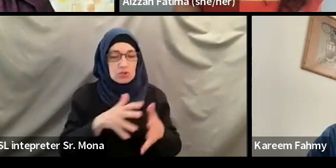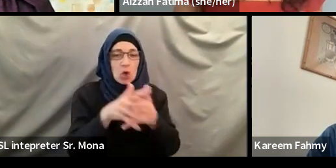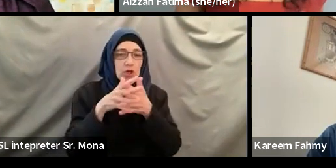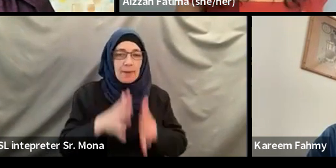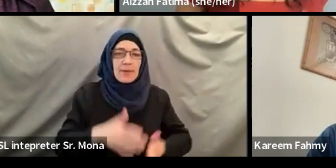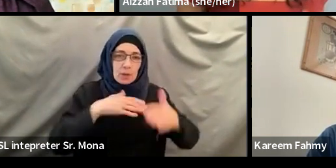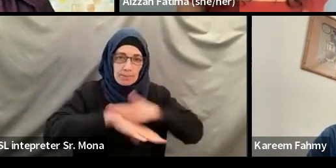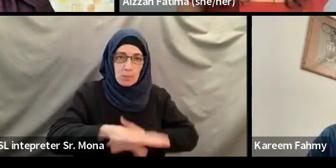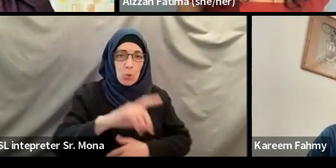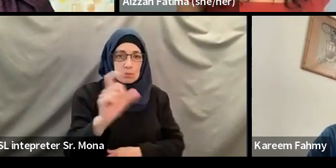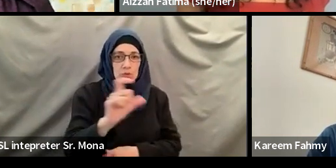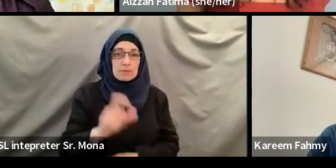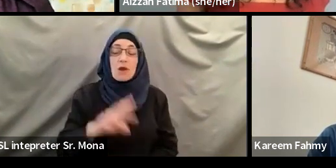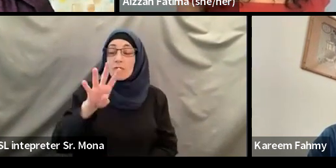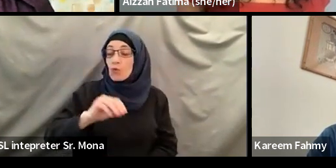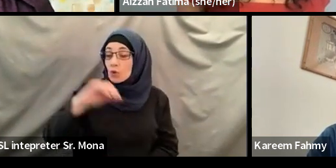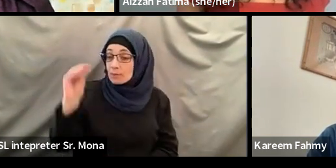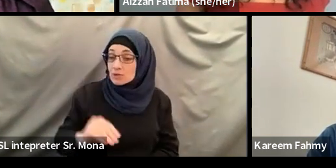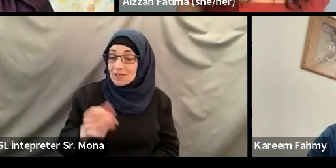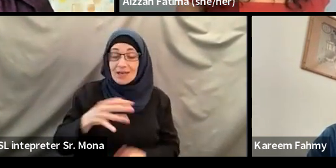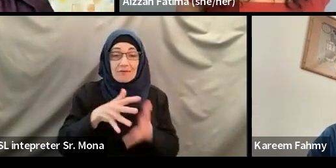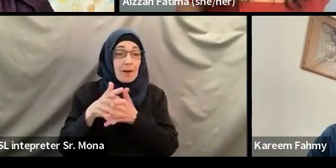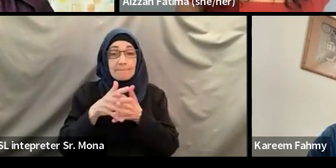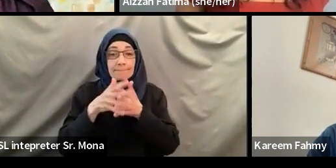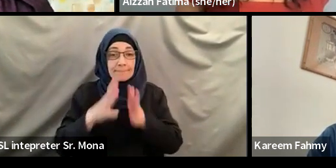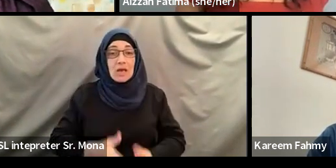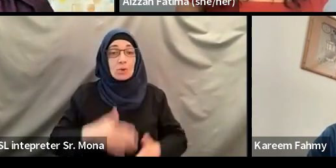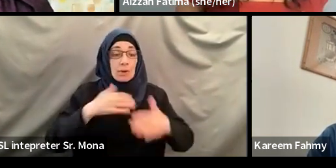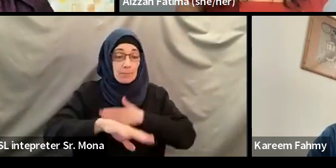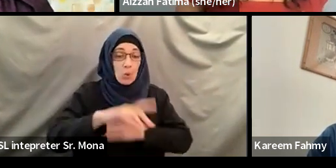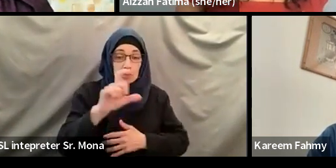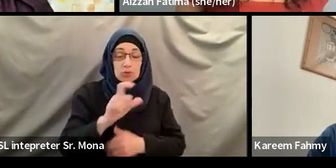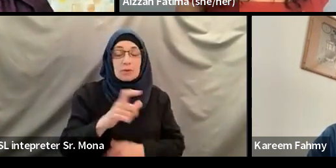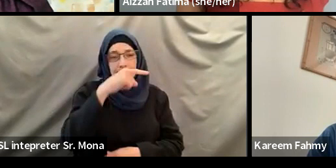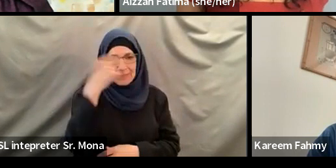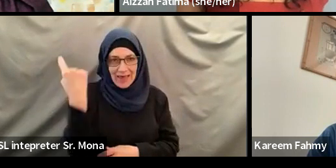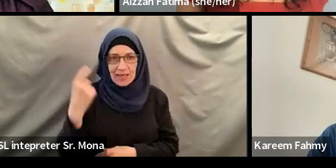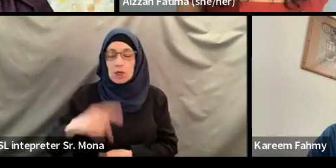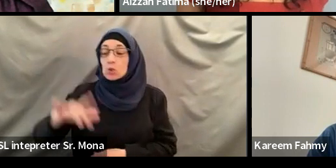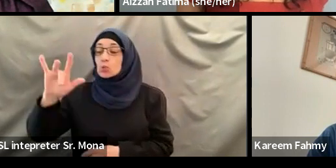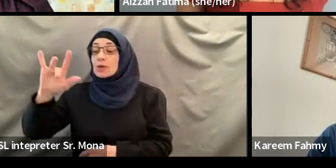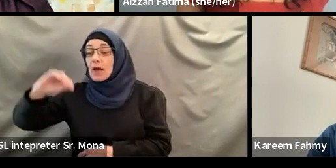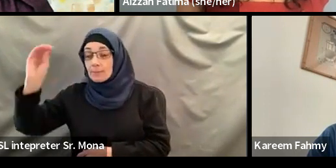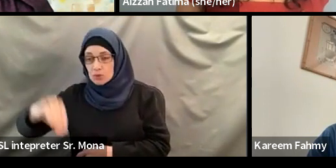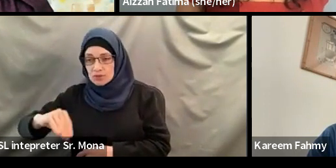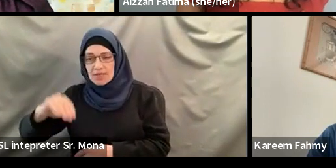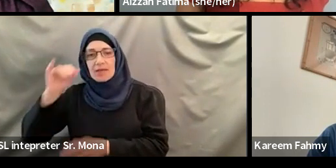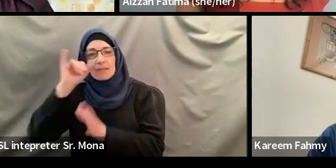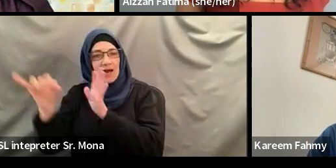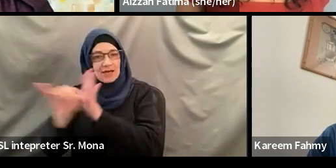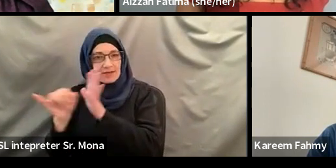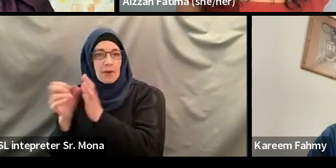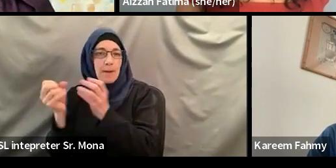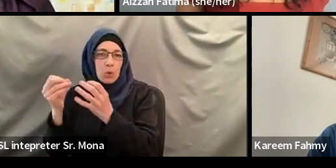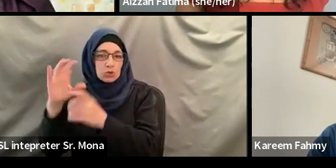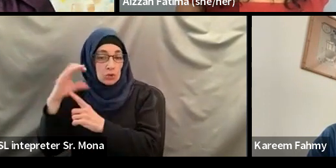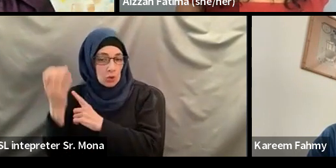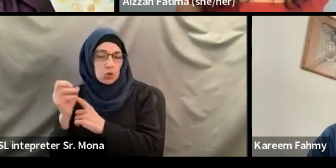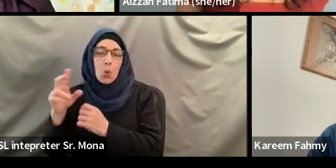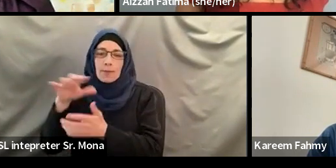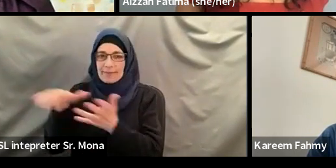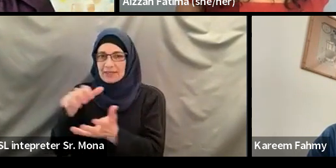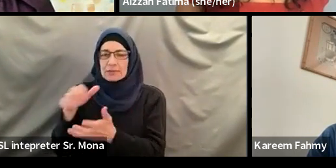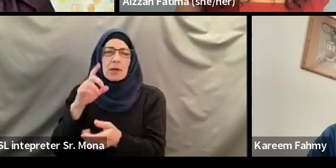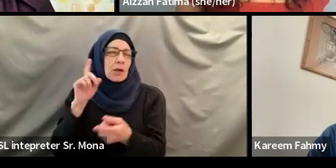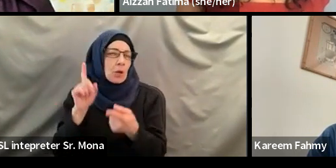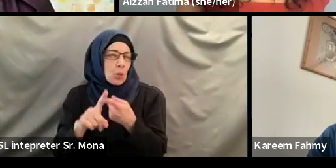statistics, you know, 40% of American born Muslims are Black. 25% of American born Muslims identify as multicultural or mixed, but when was the last time